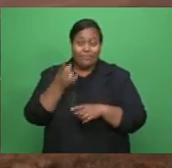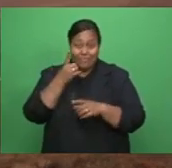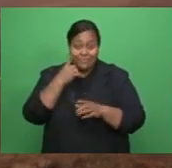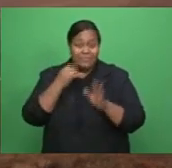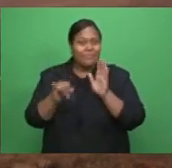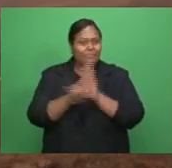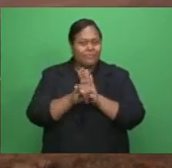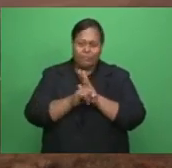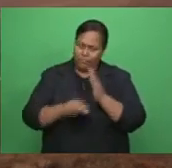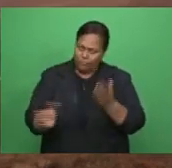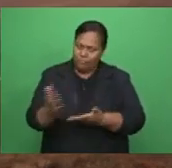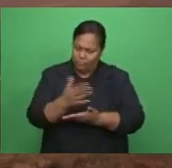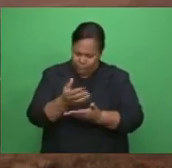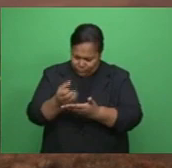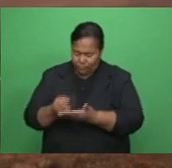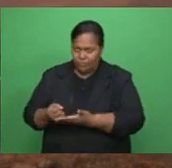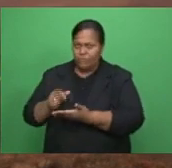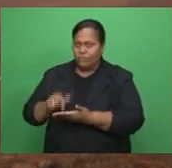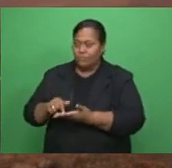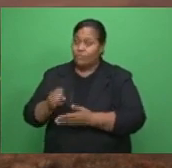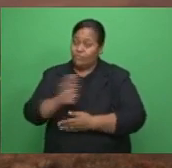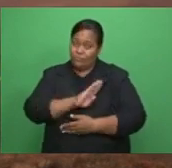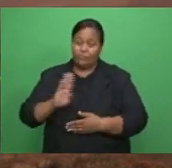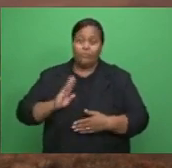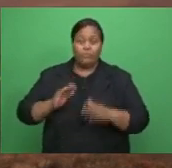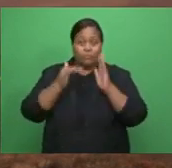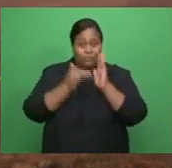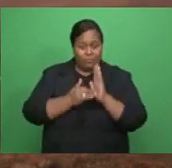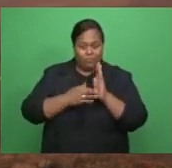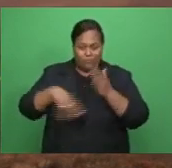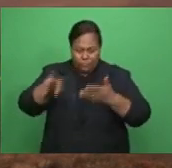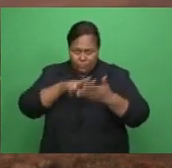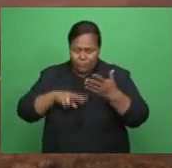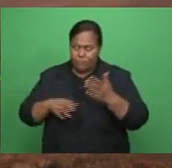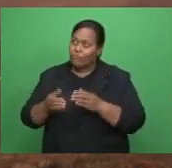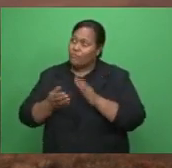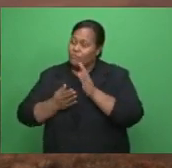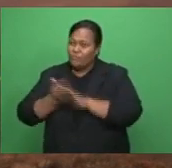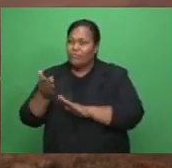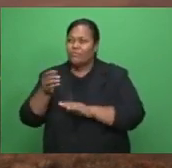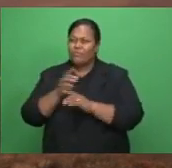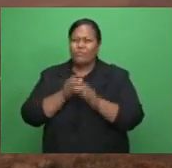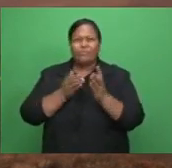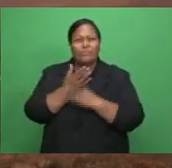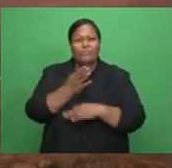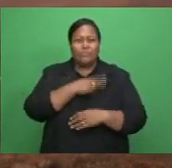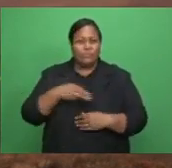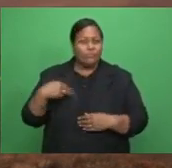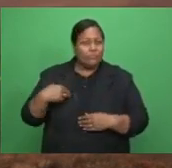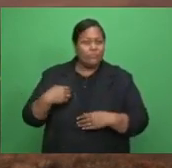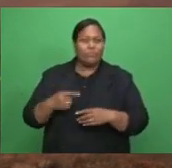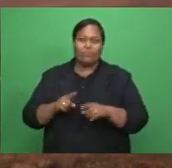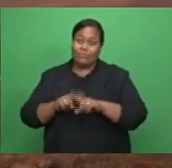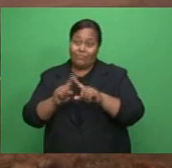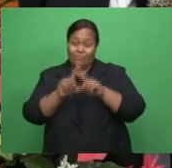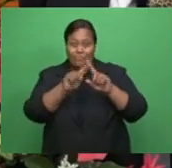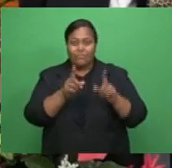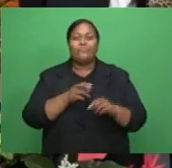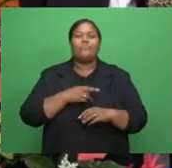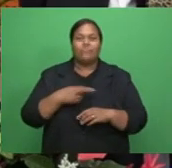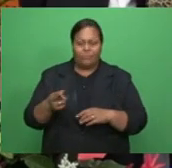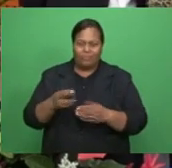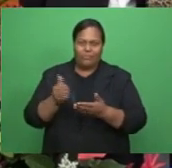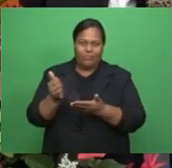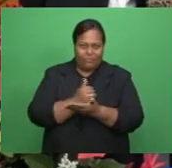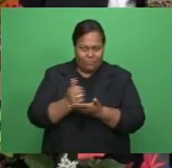minister, then the relevant action will be taken on those particular customers who have given incorrect information. The